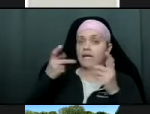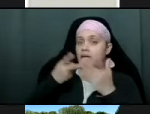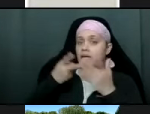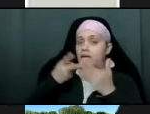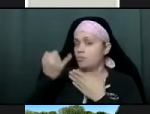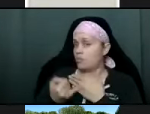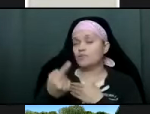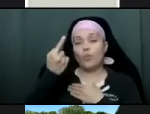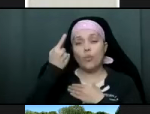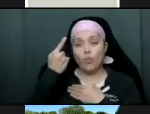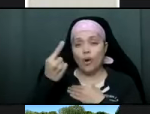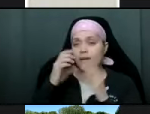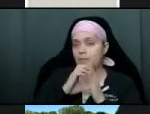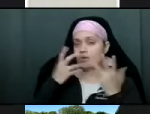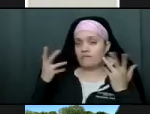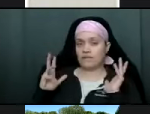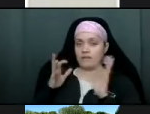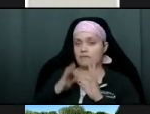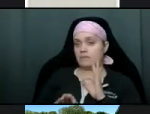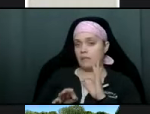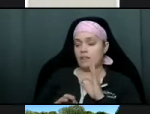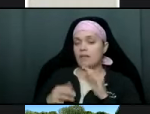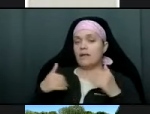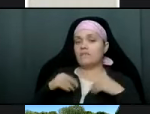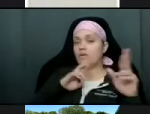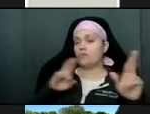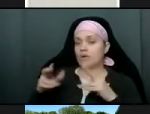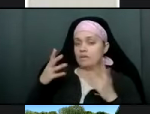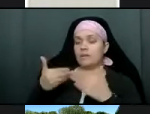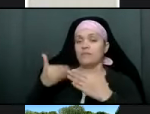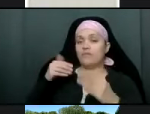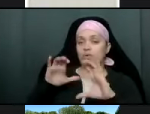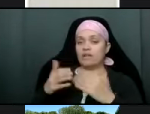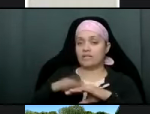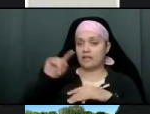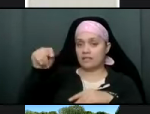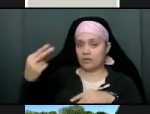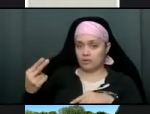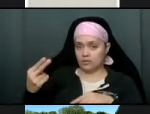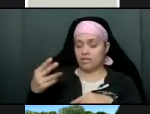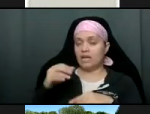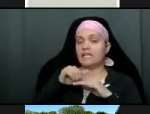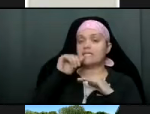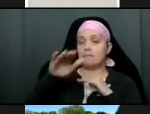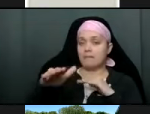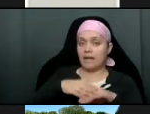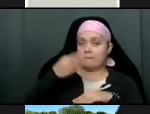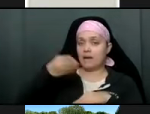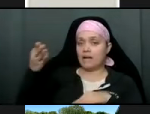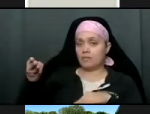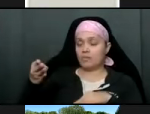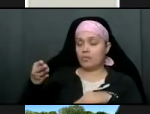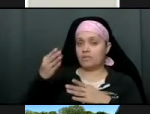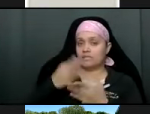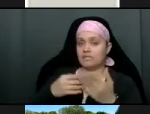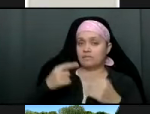is one paragraph. Have it completed before class and submit it on Blackboard